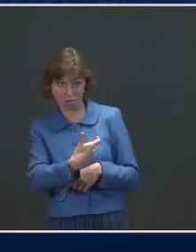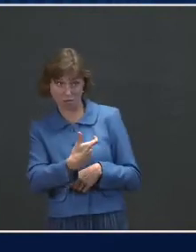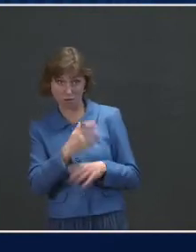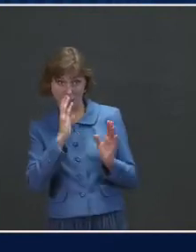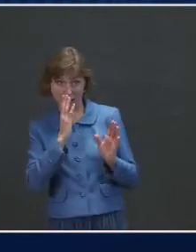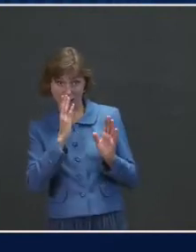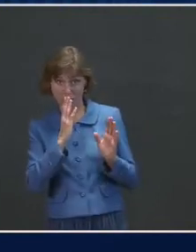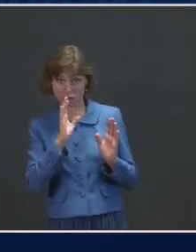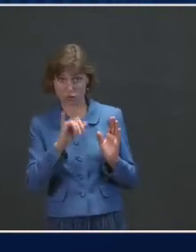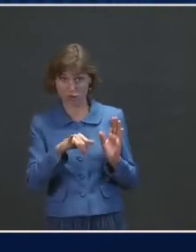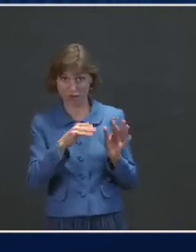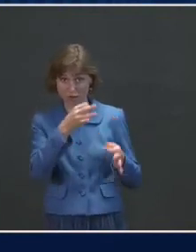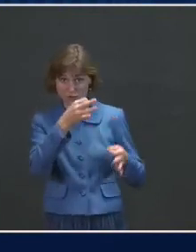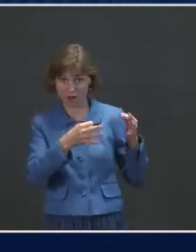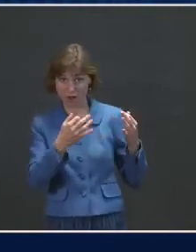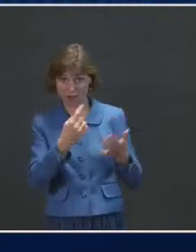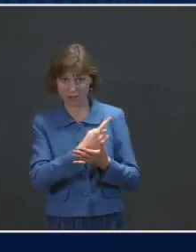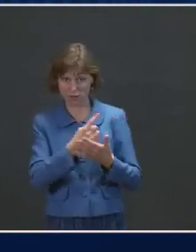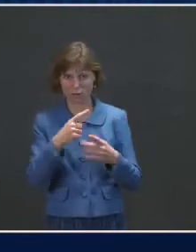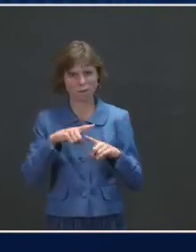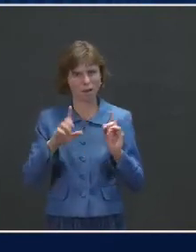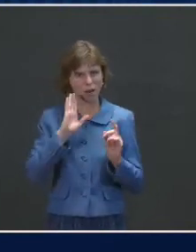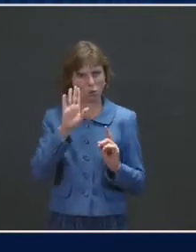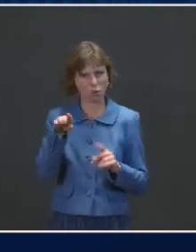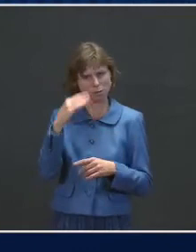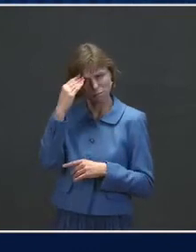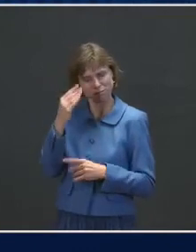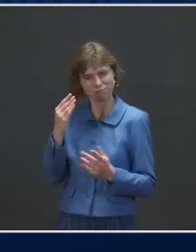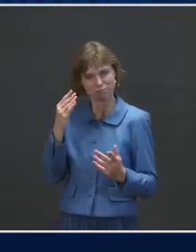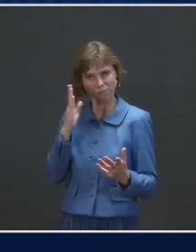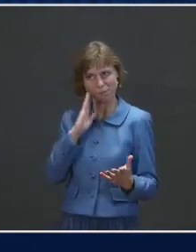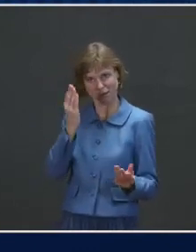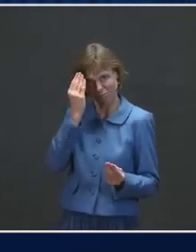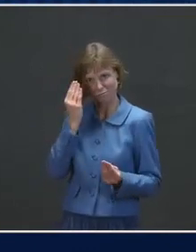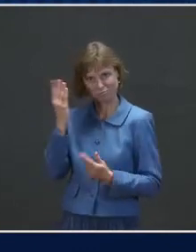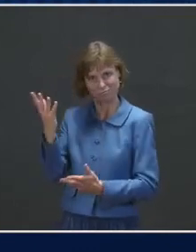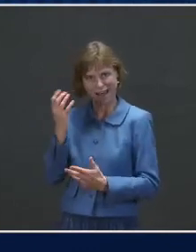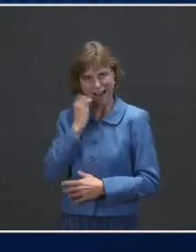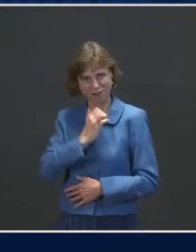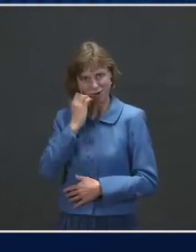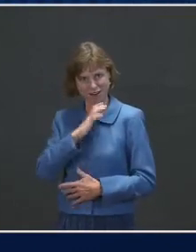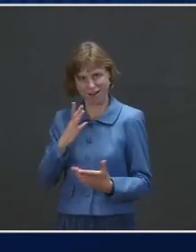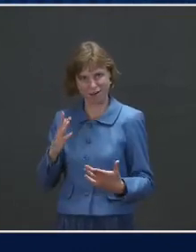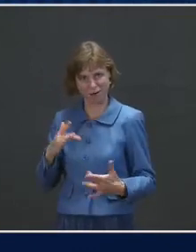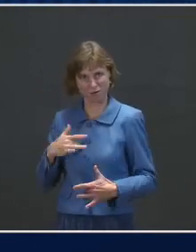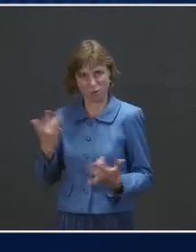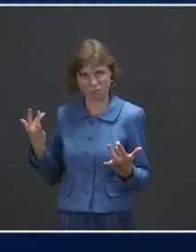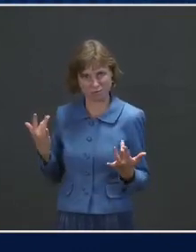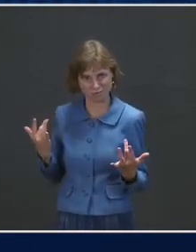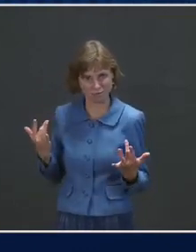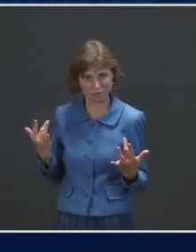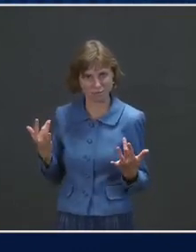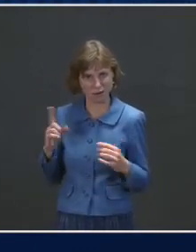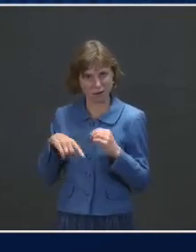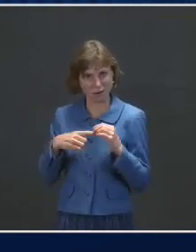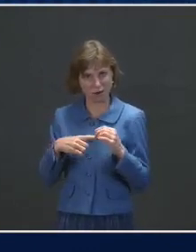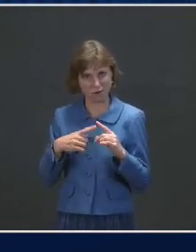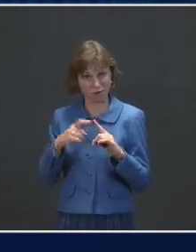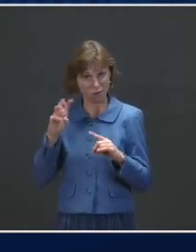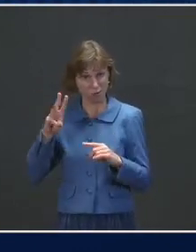But will he get a daily update or perhaps more frequently than that from White House